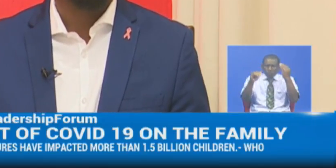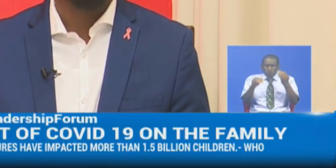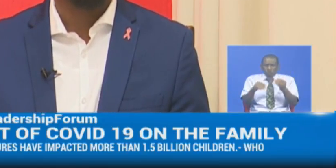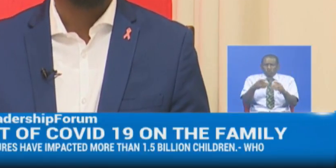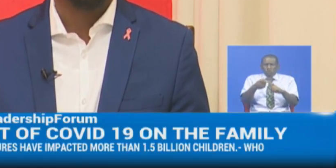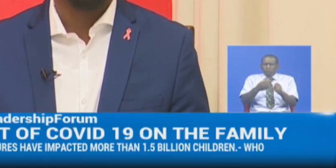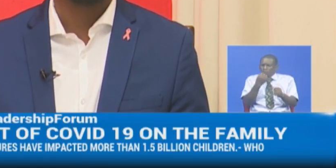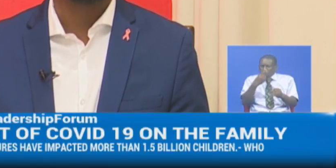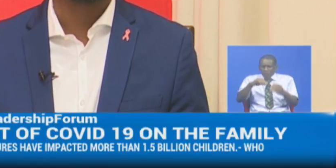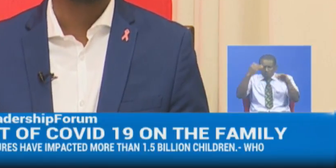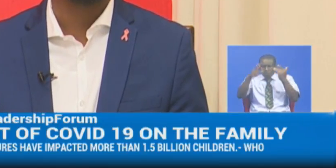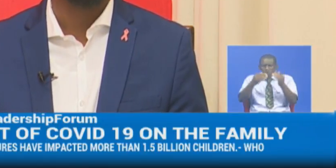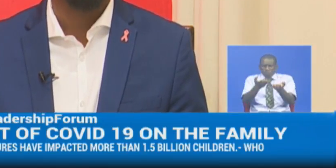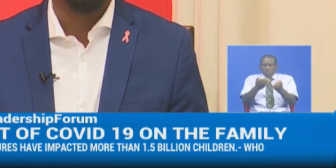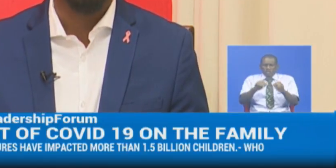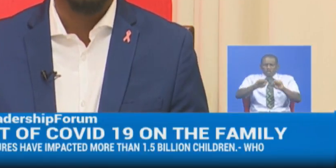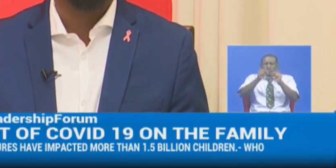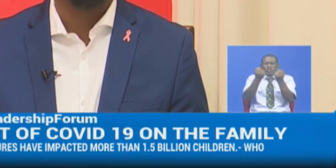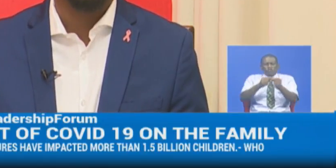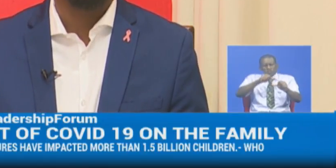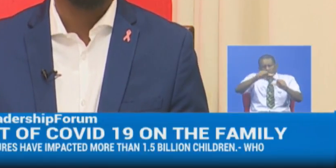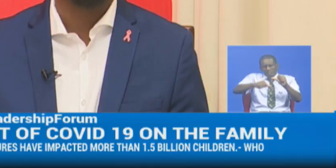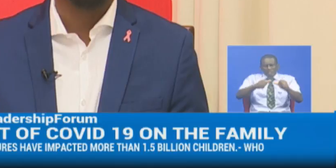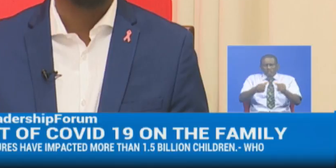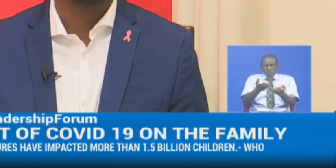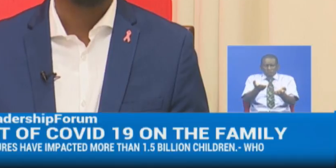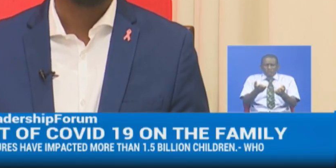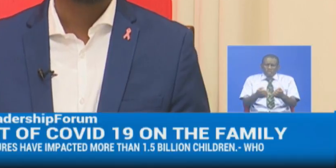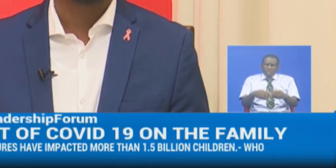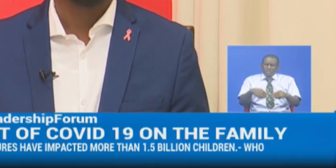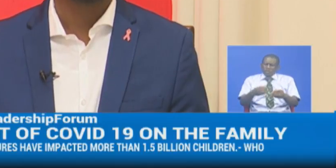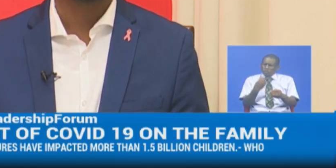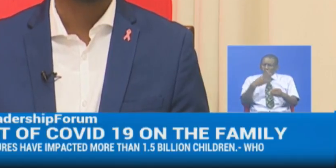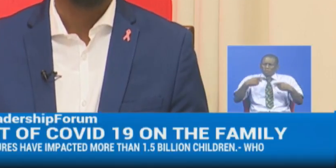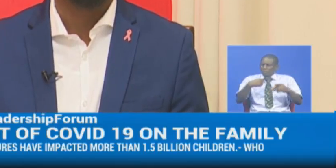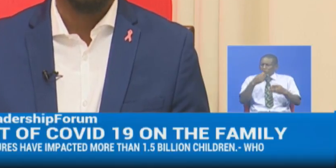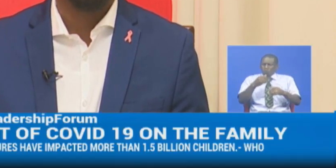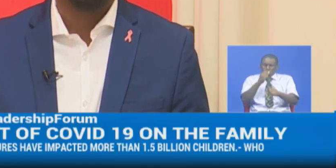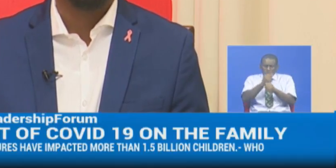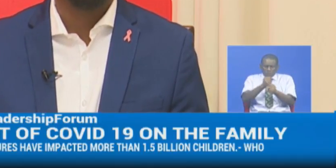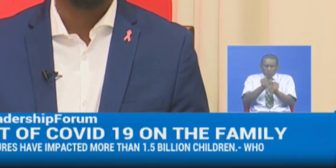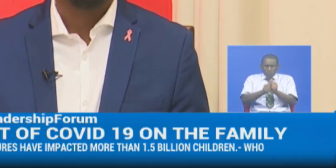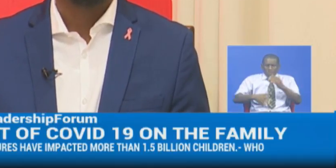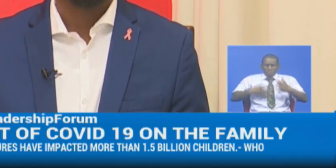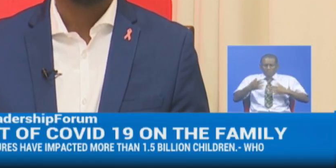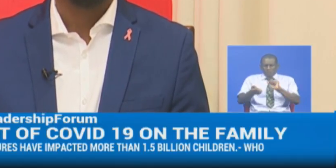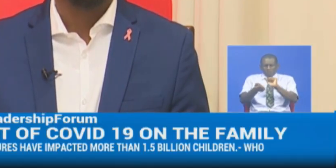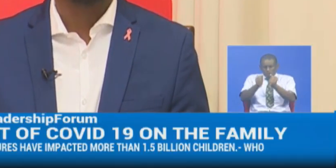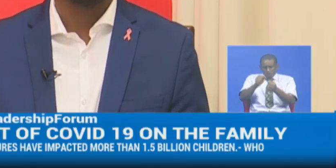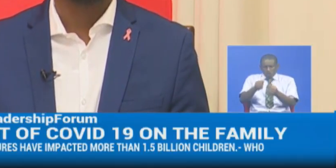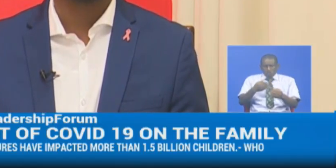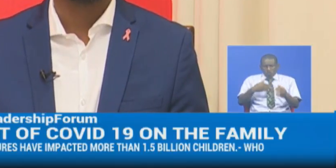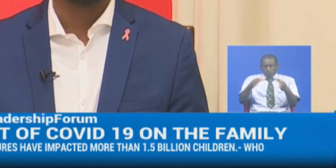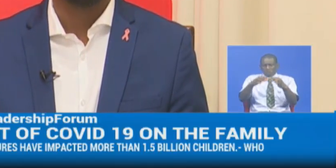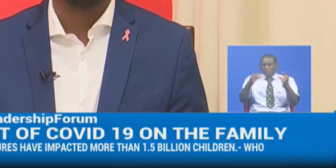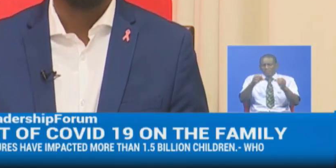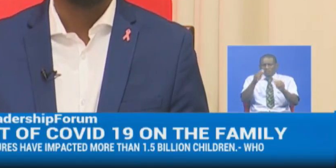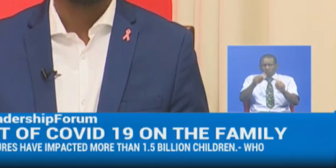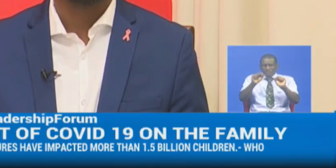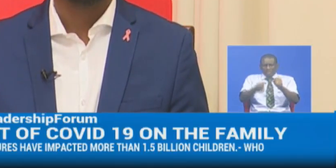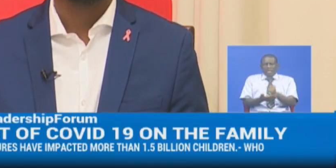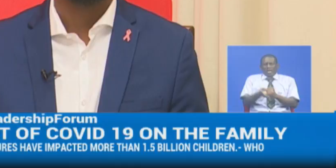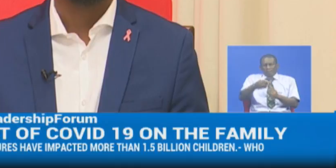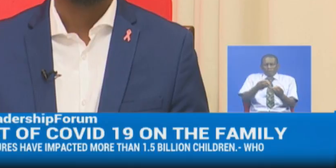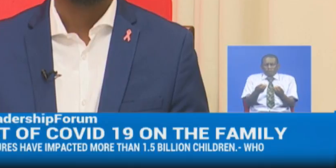look at social scientists. We need to look at people who deal with behavior change to be able to get messaging that will enable us to cope with